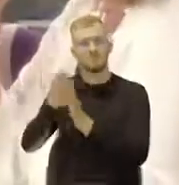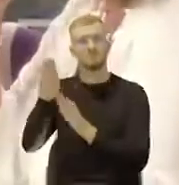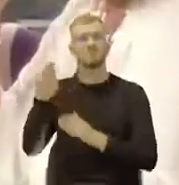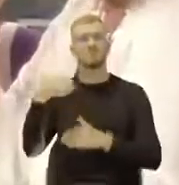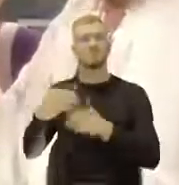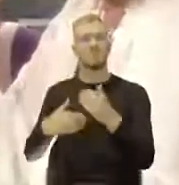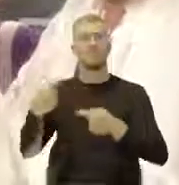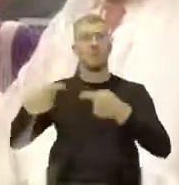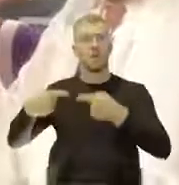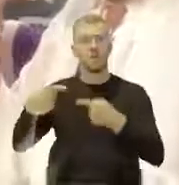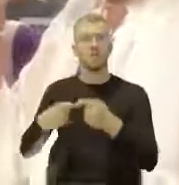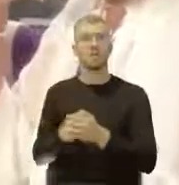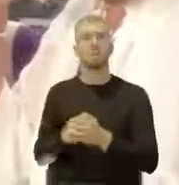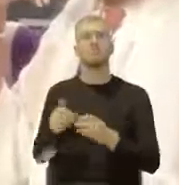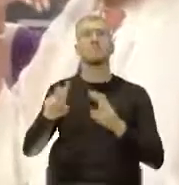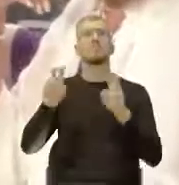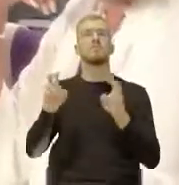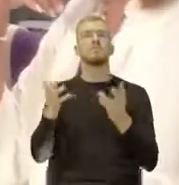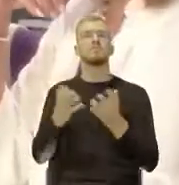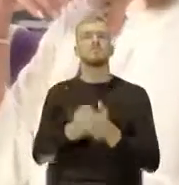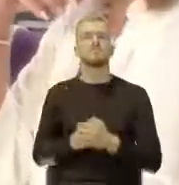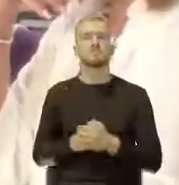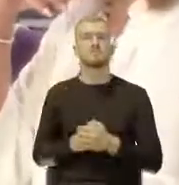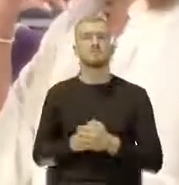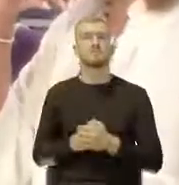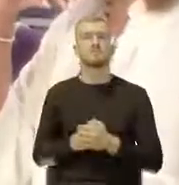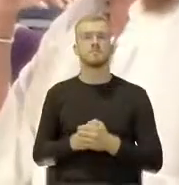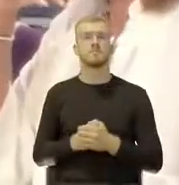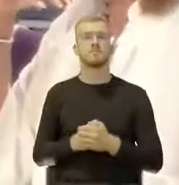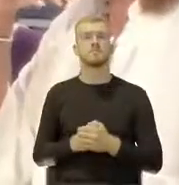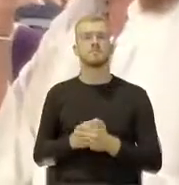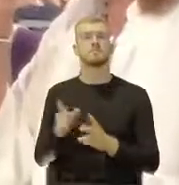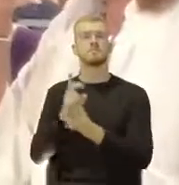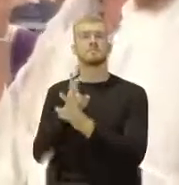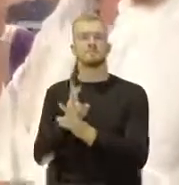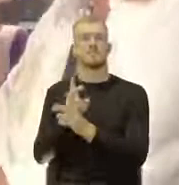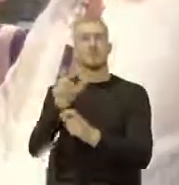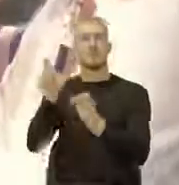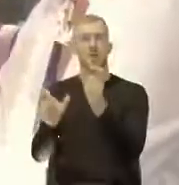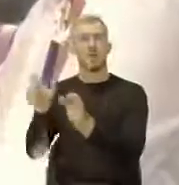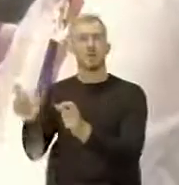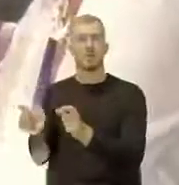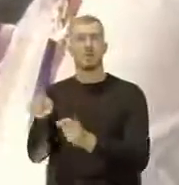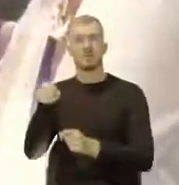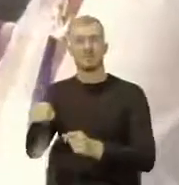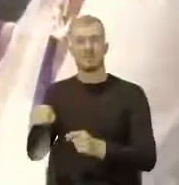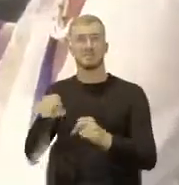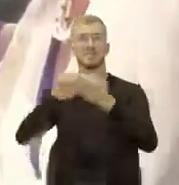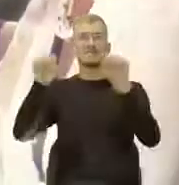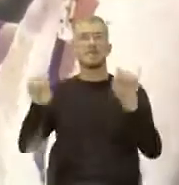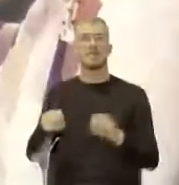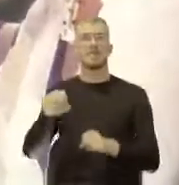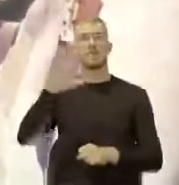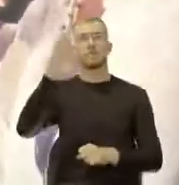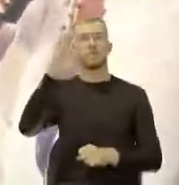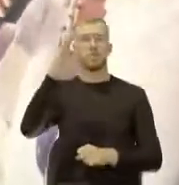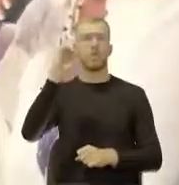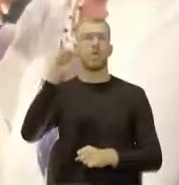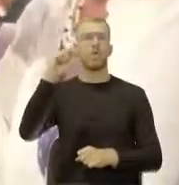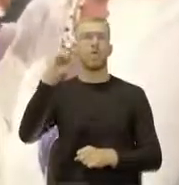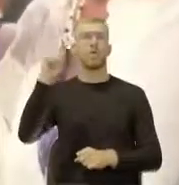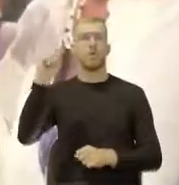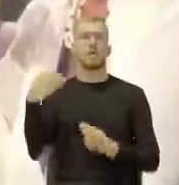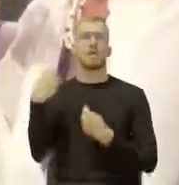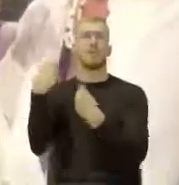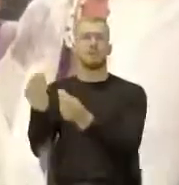providing right now for 120,000 women in Bogota, and we hope to reach out in the next years to